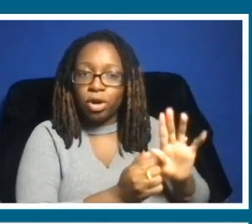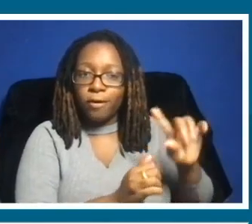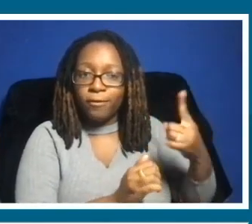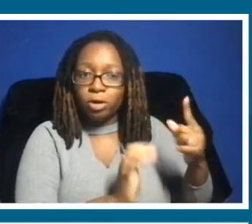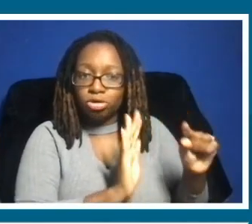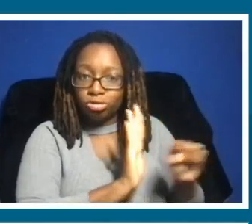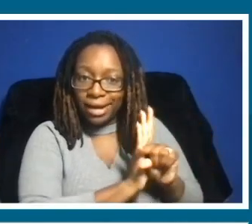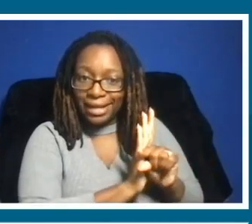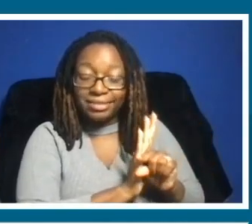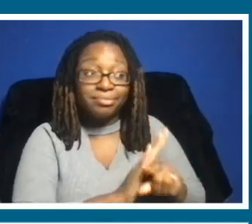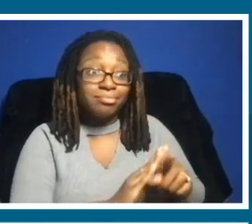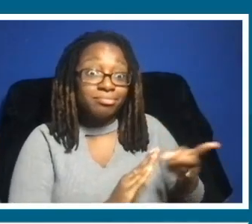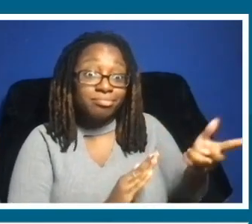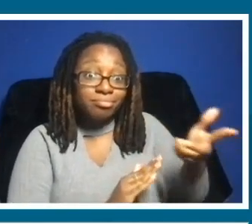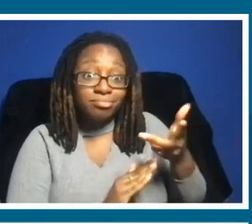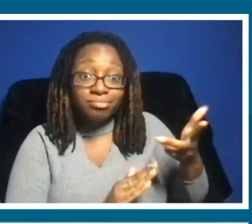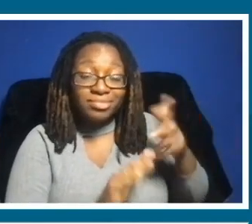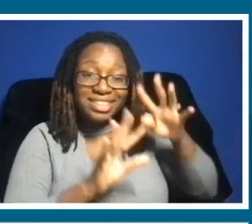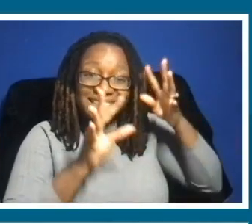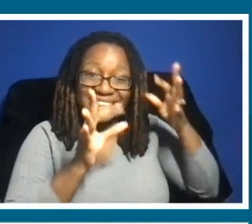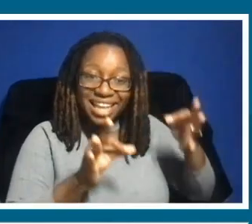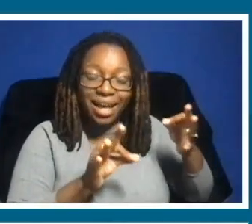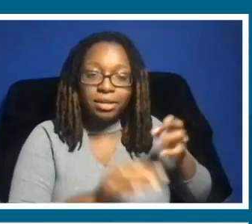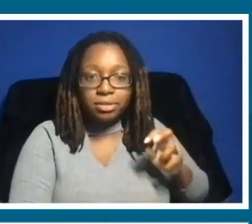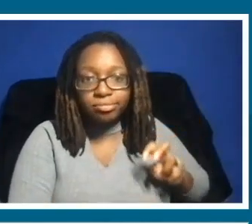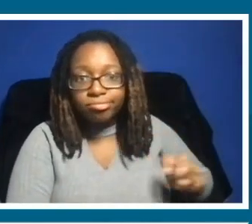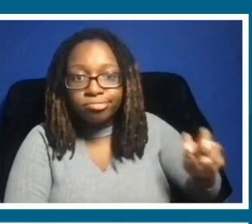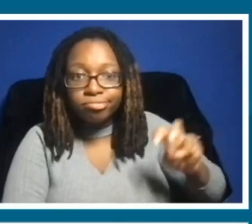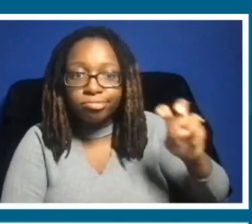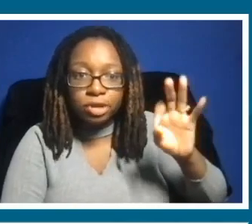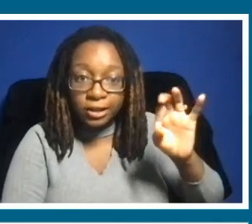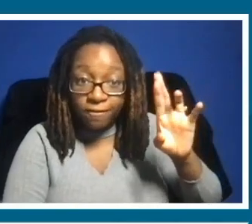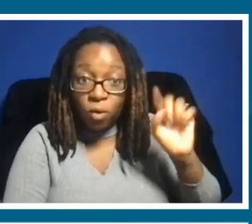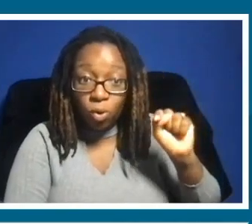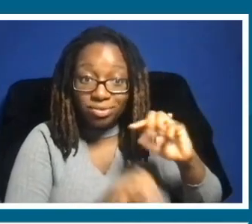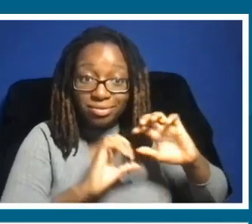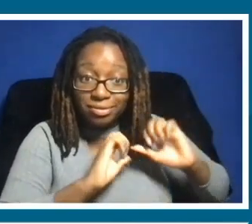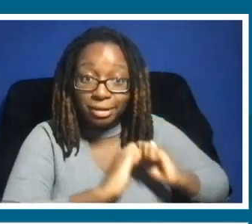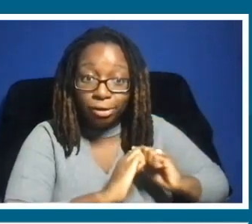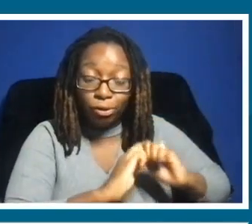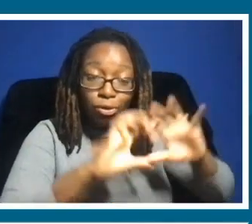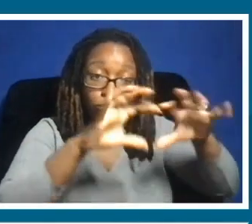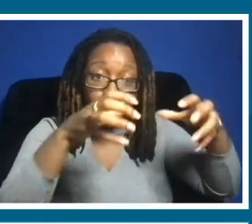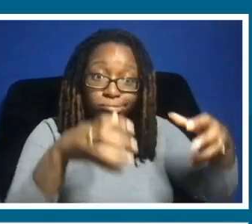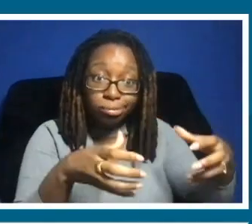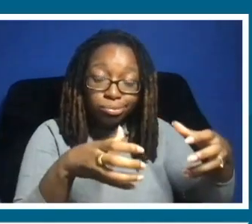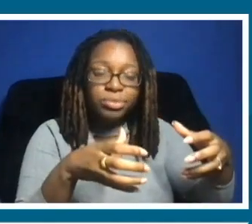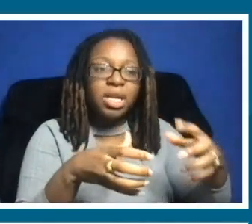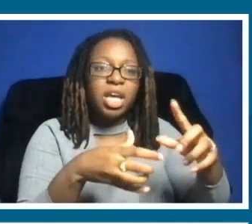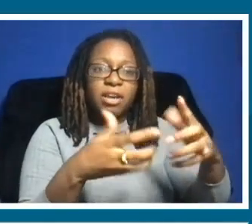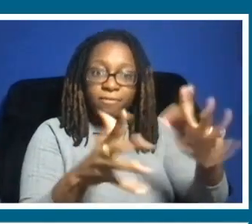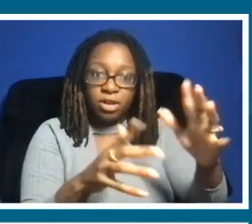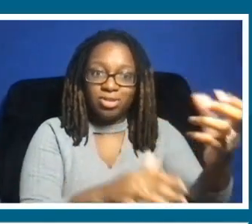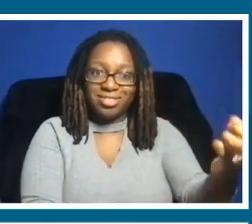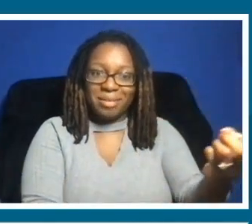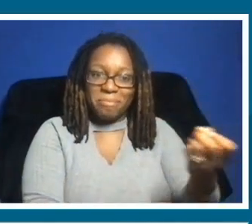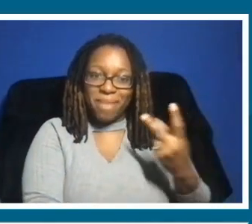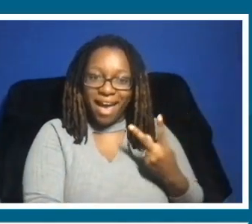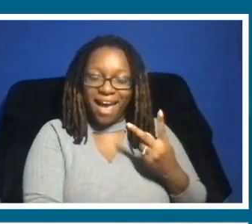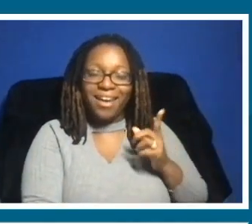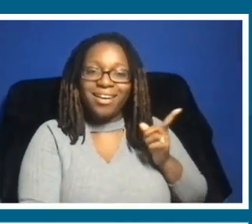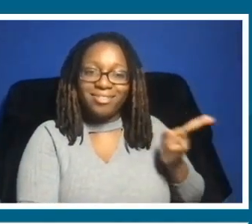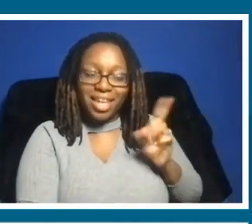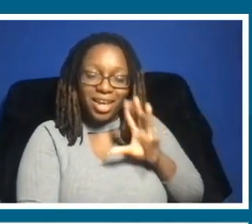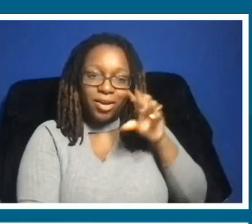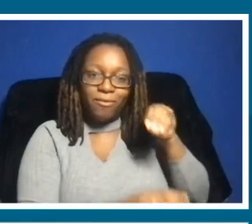fort. This was pre-COVID. And then they came back, and the first grade students participated in the public input